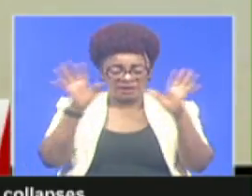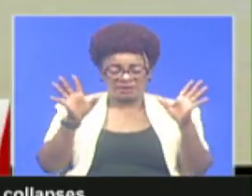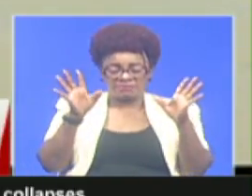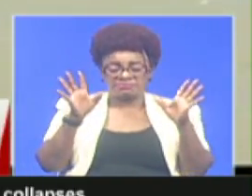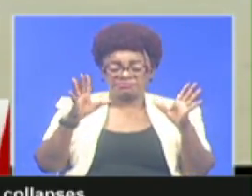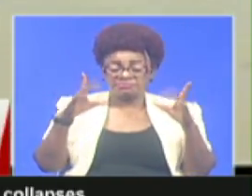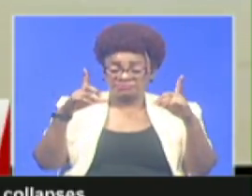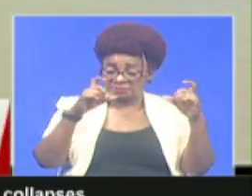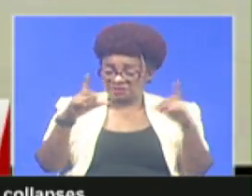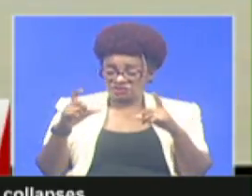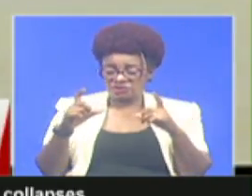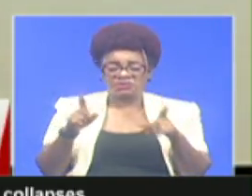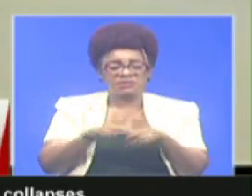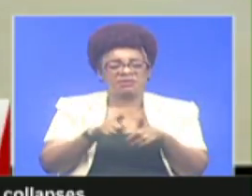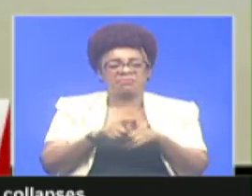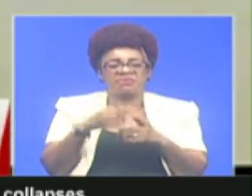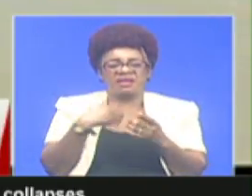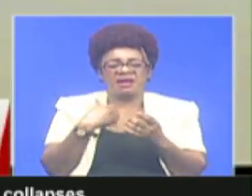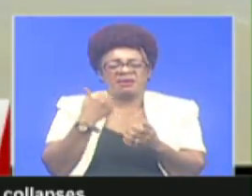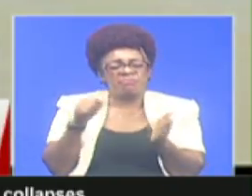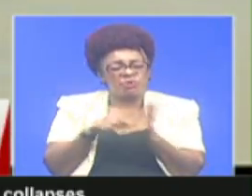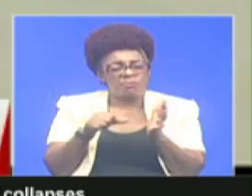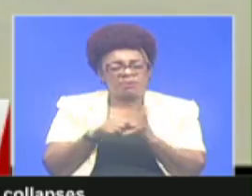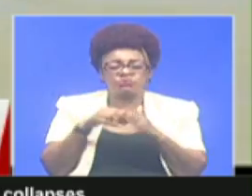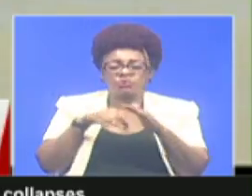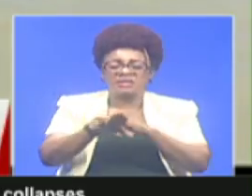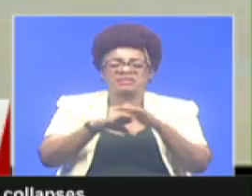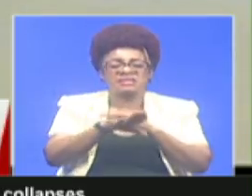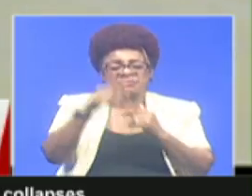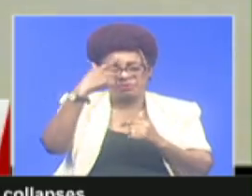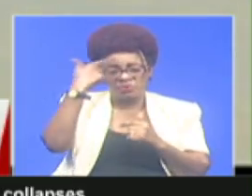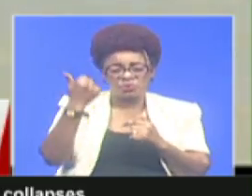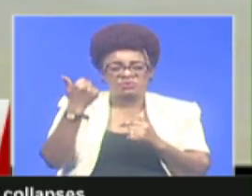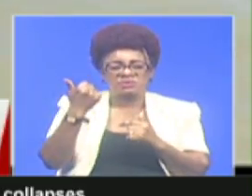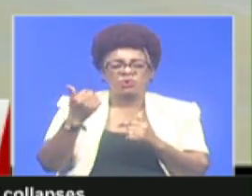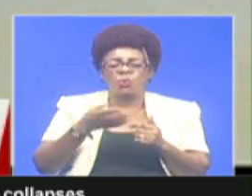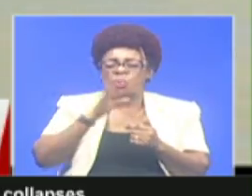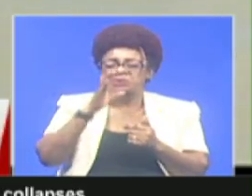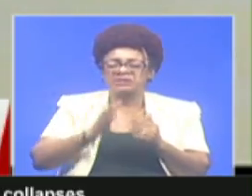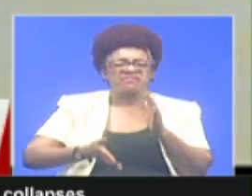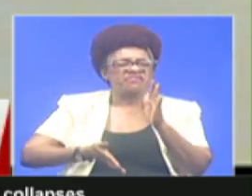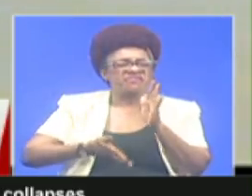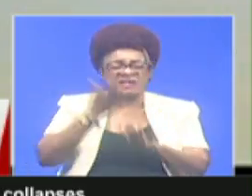also had trouble accessing the area because of the fast-moving waters.